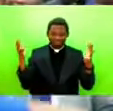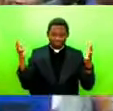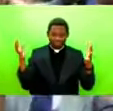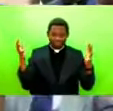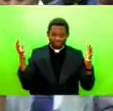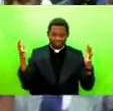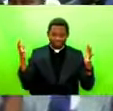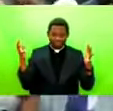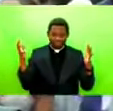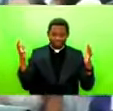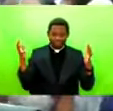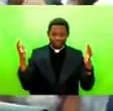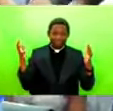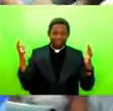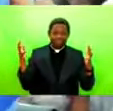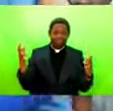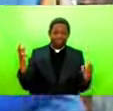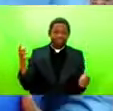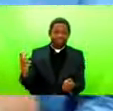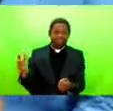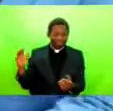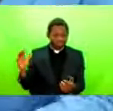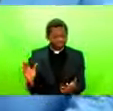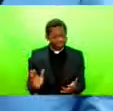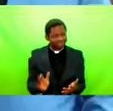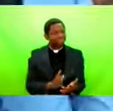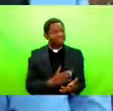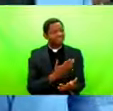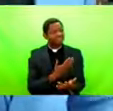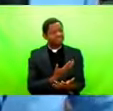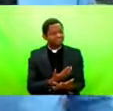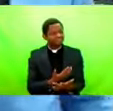Doing the work of the Lord,